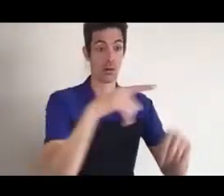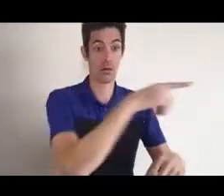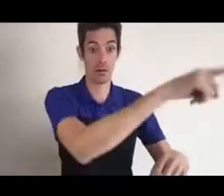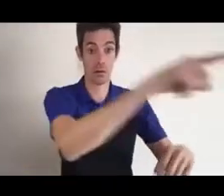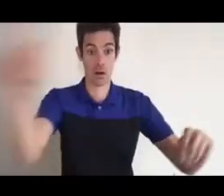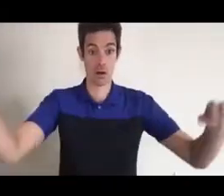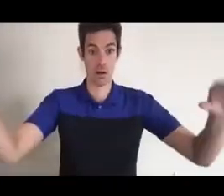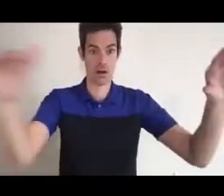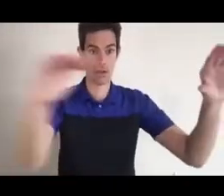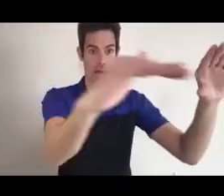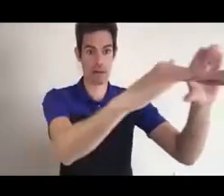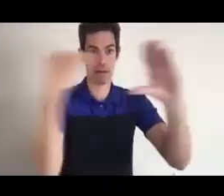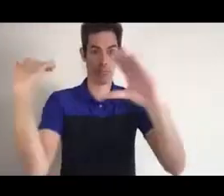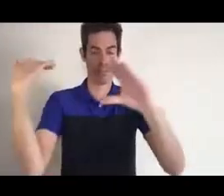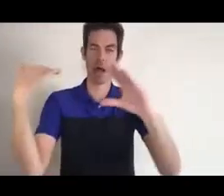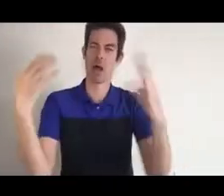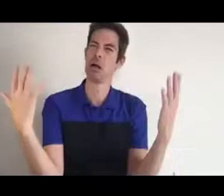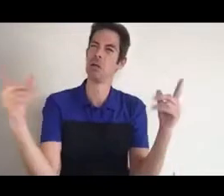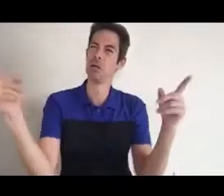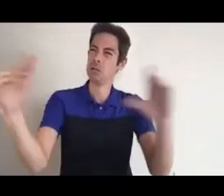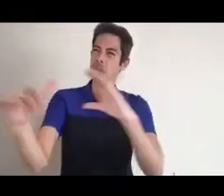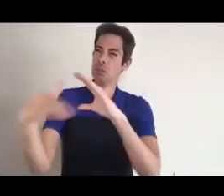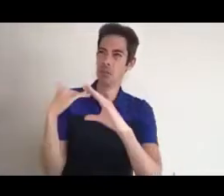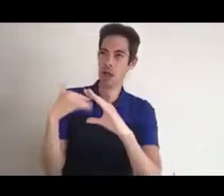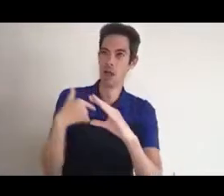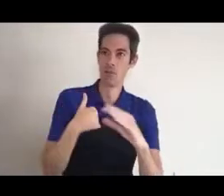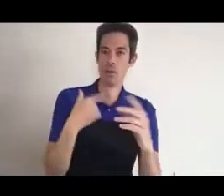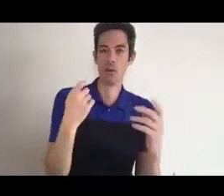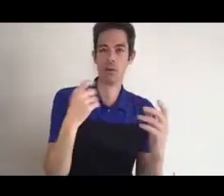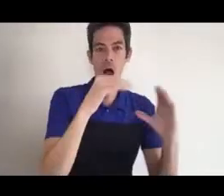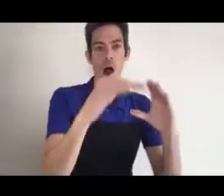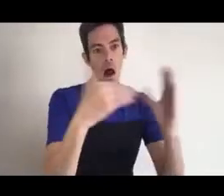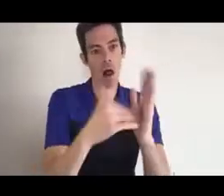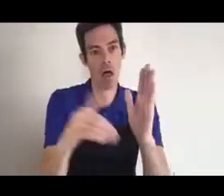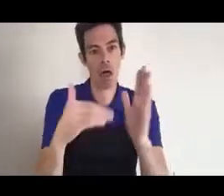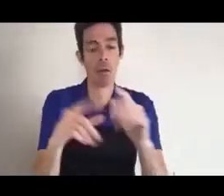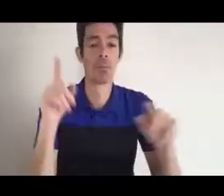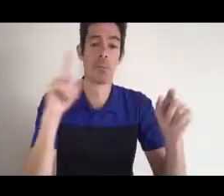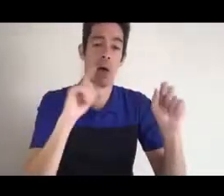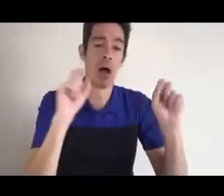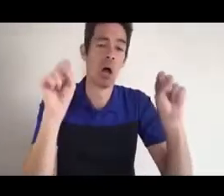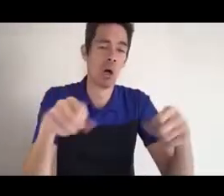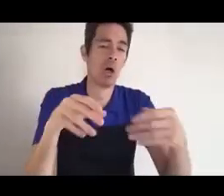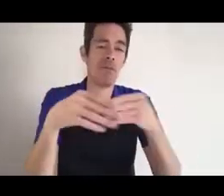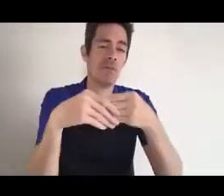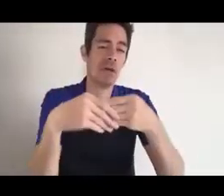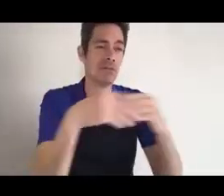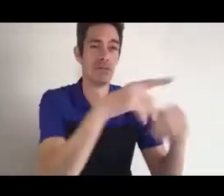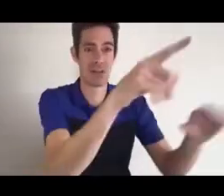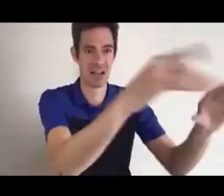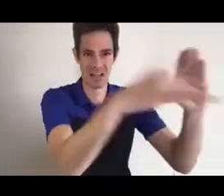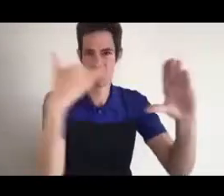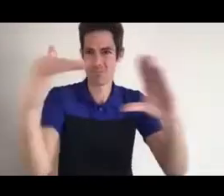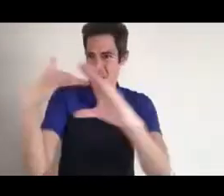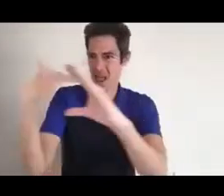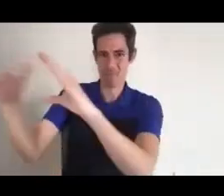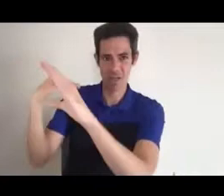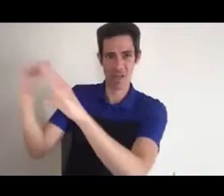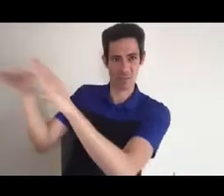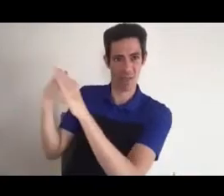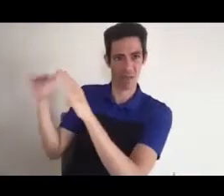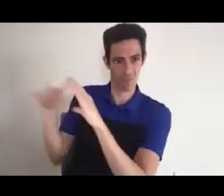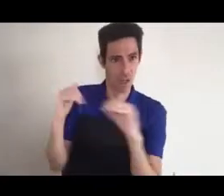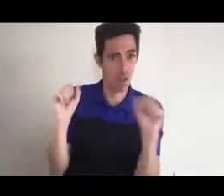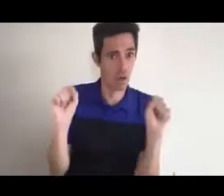I can do direction coming towards me. I can say they email. Well, I don't know if I could say that. You don't typically do they, all of